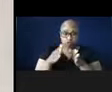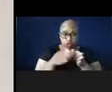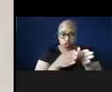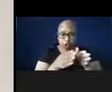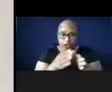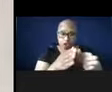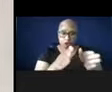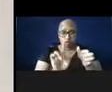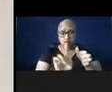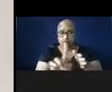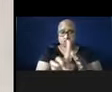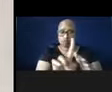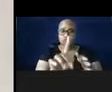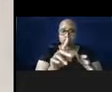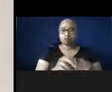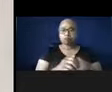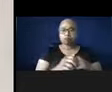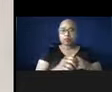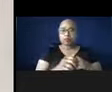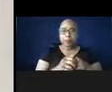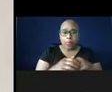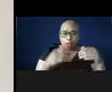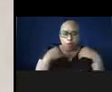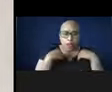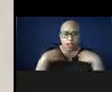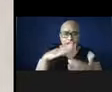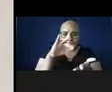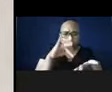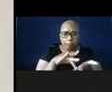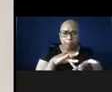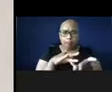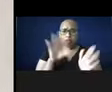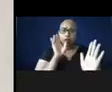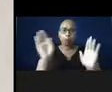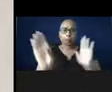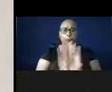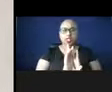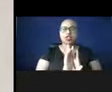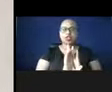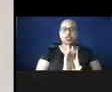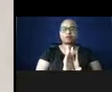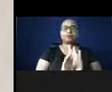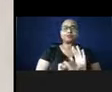We have the kind of middle picture, those are